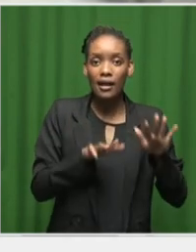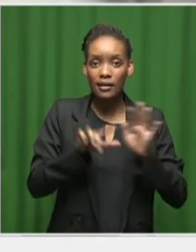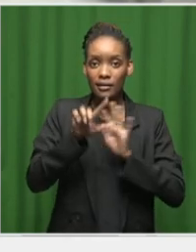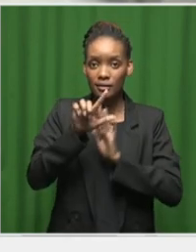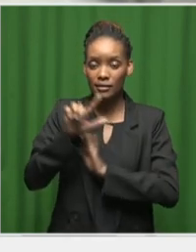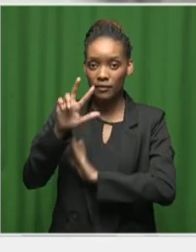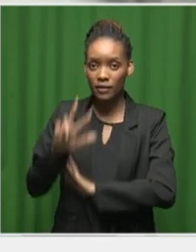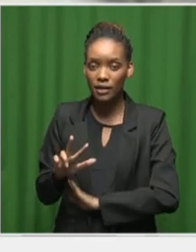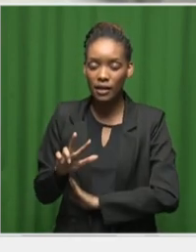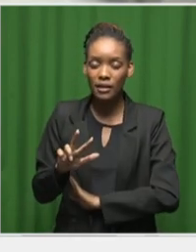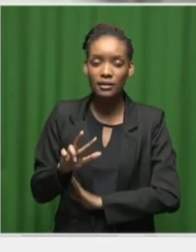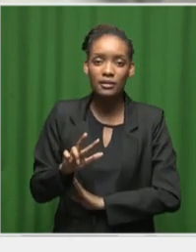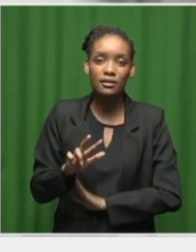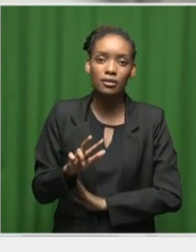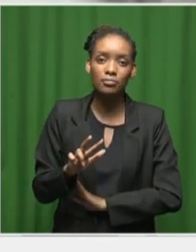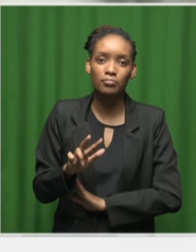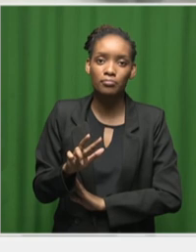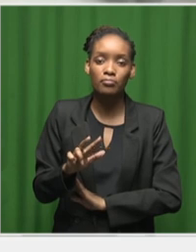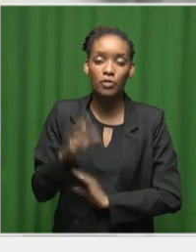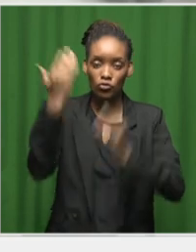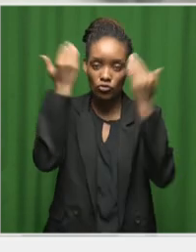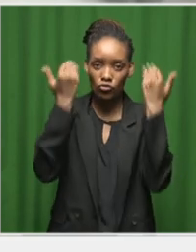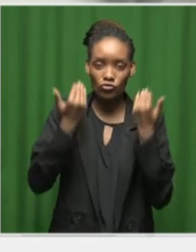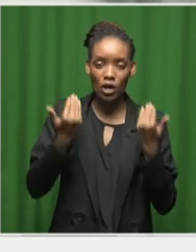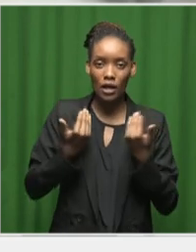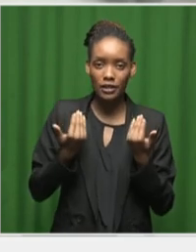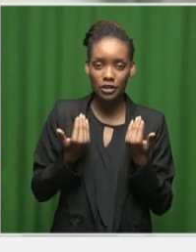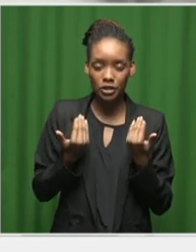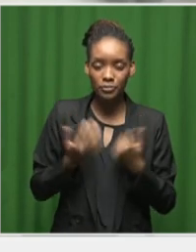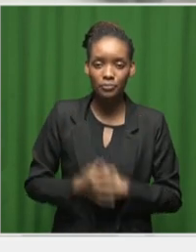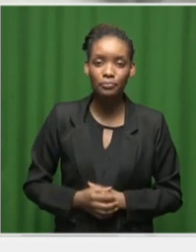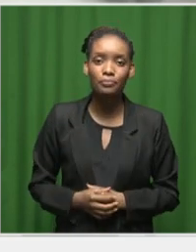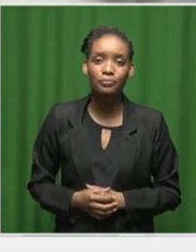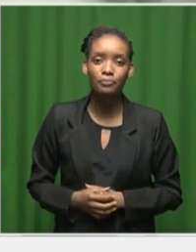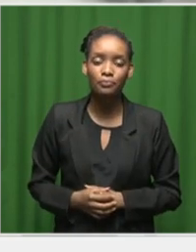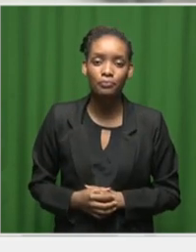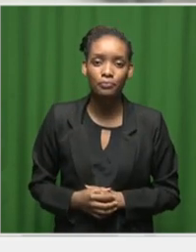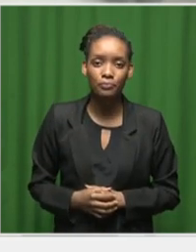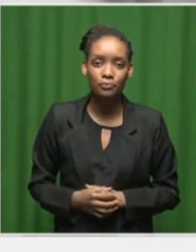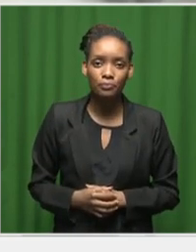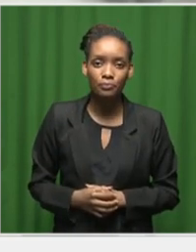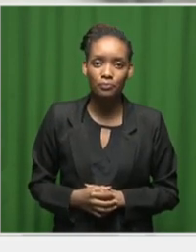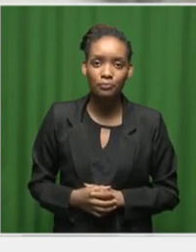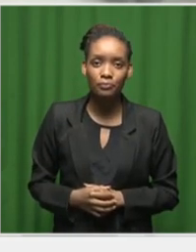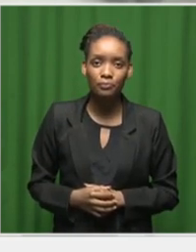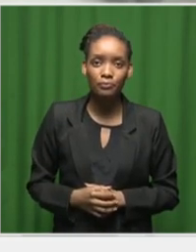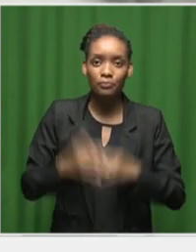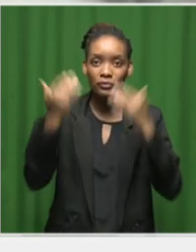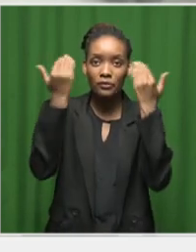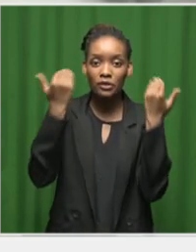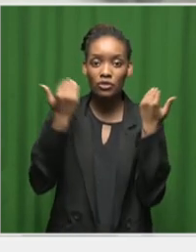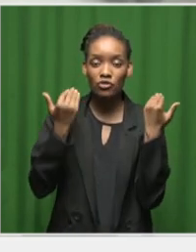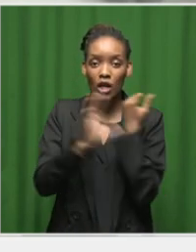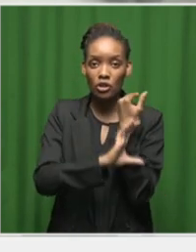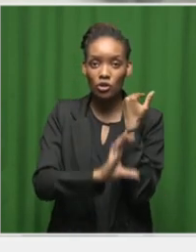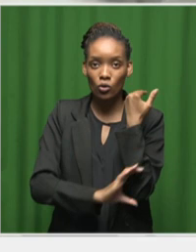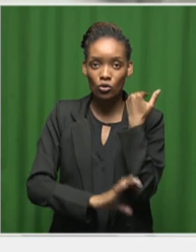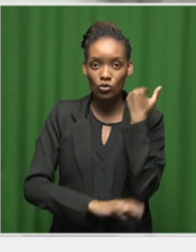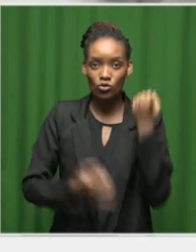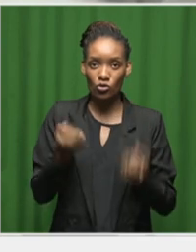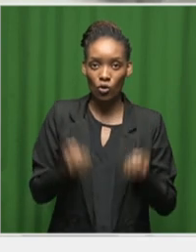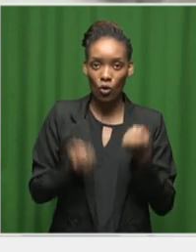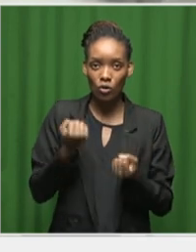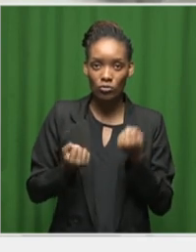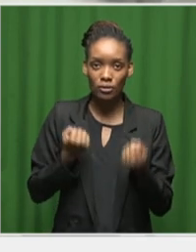1978, he became a judge, and he was judge of the Constitutional Court